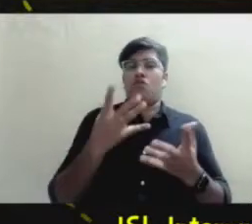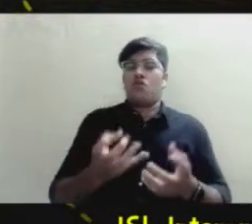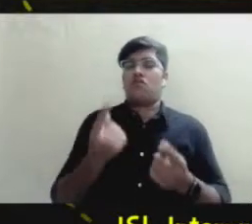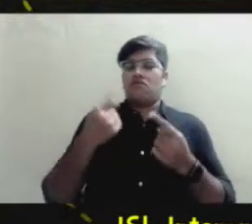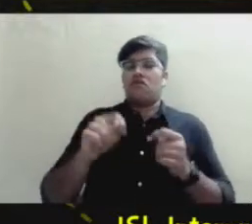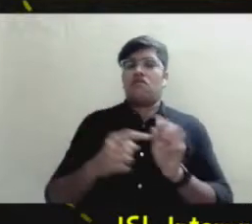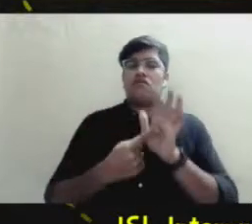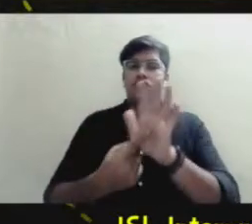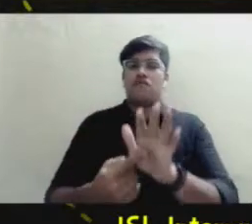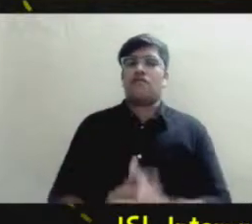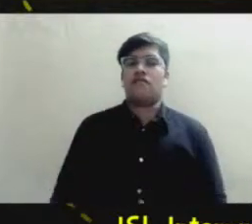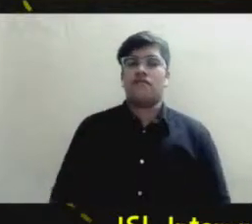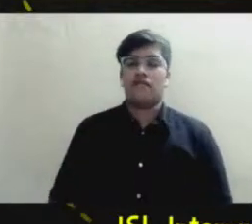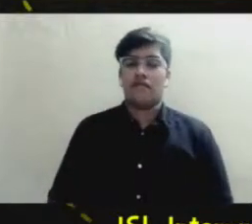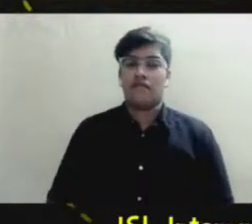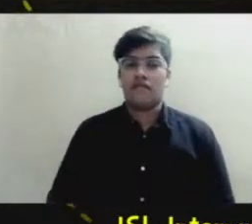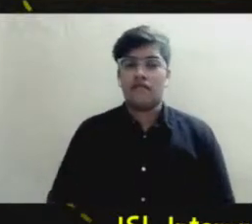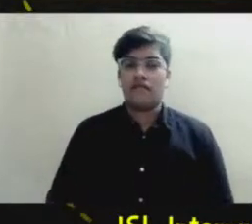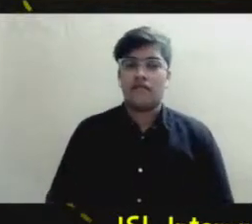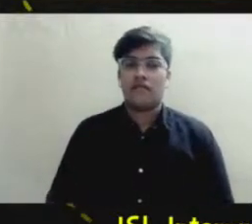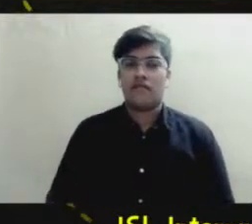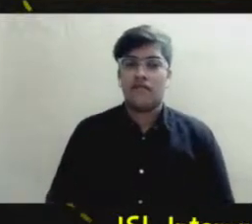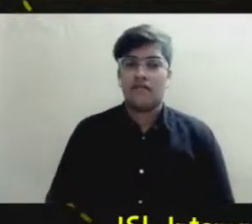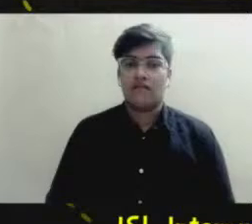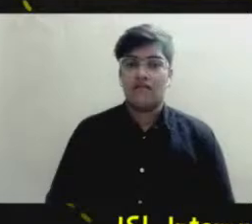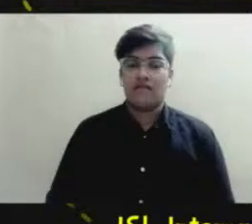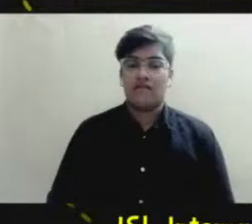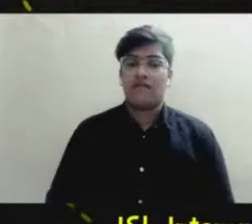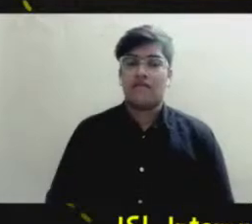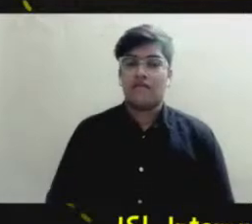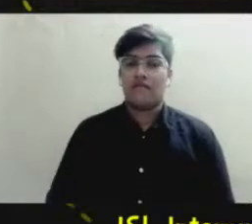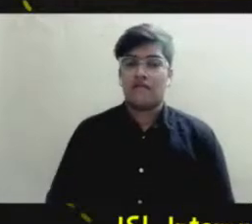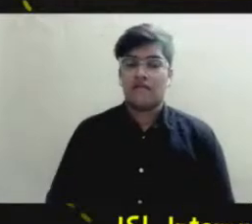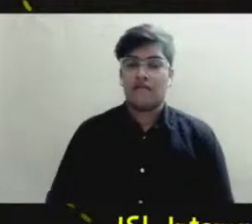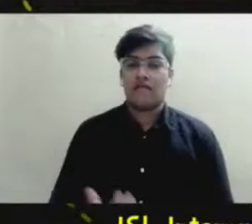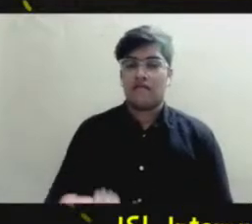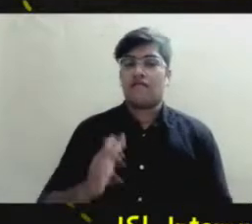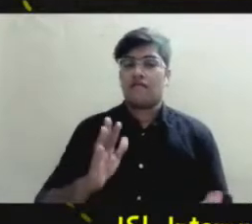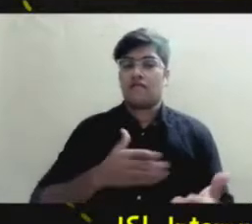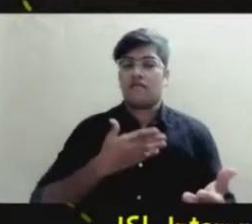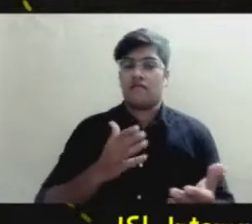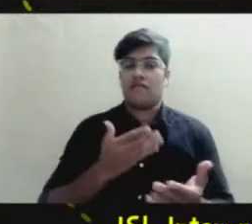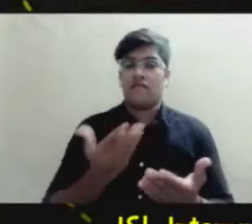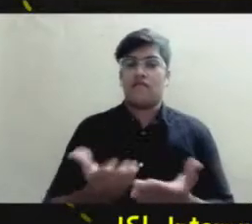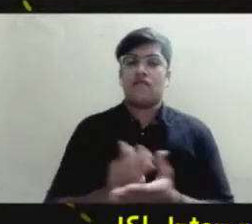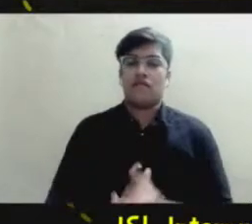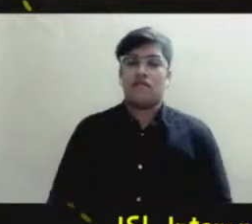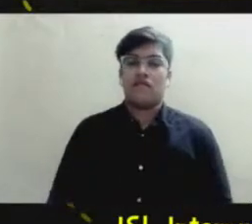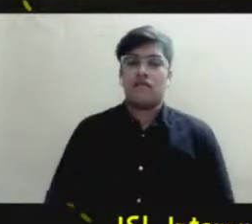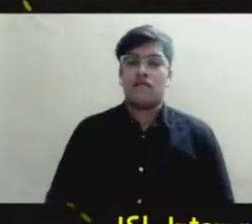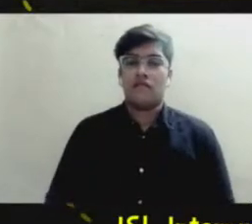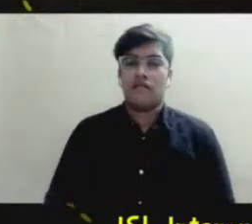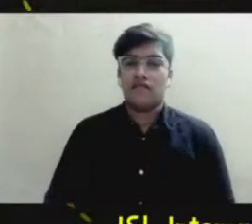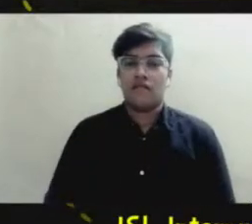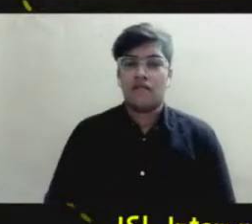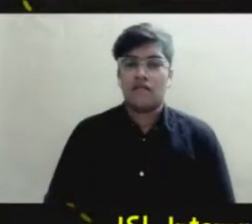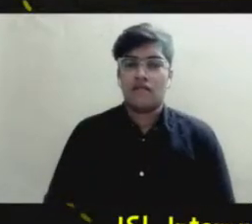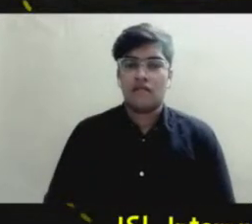be us. You'd find asylum for me now. So I like to sing this pad like this.